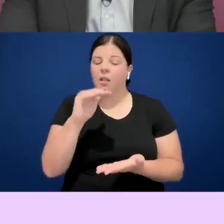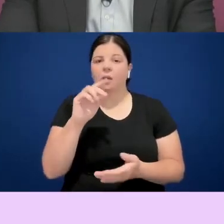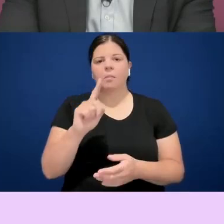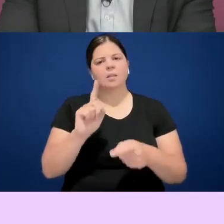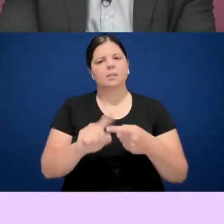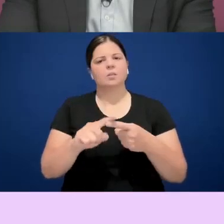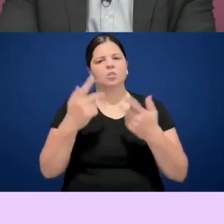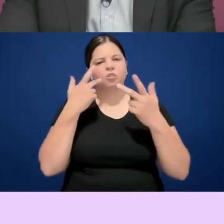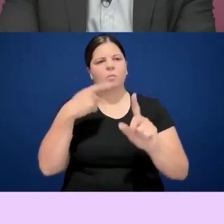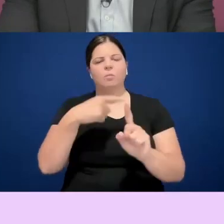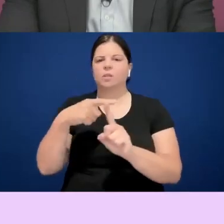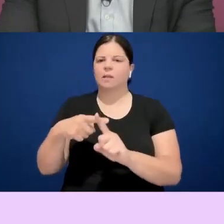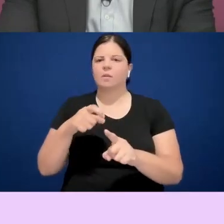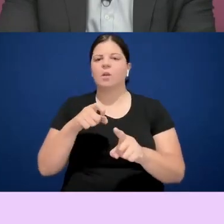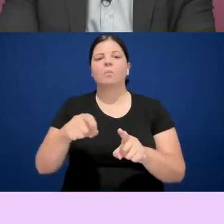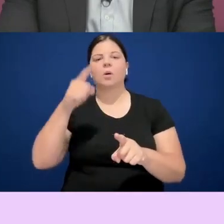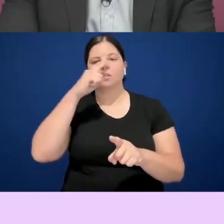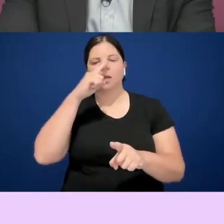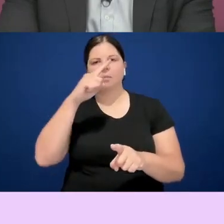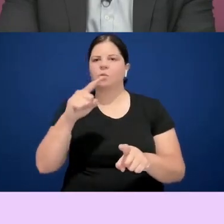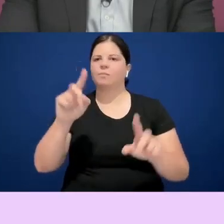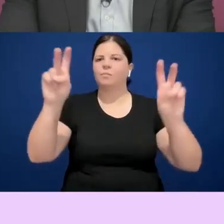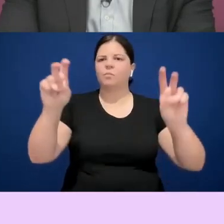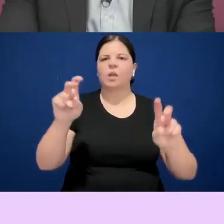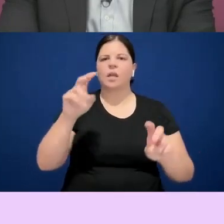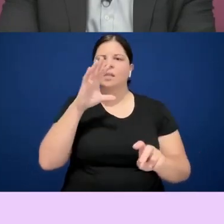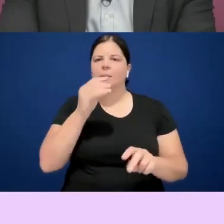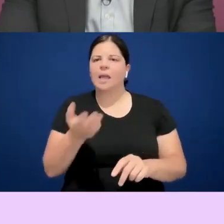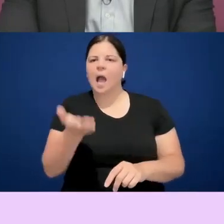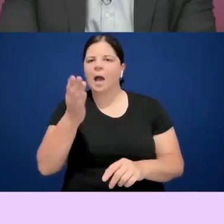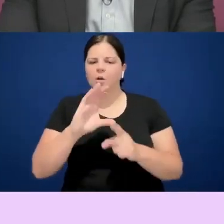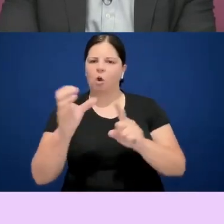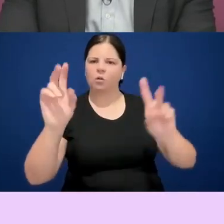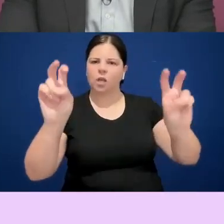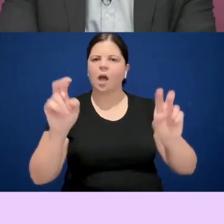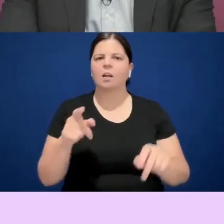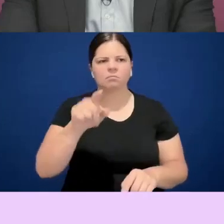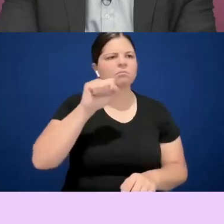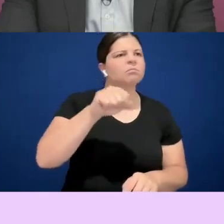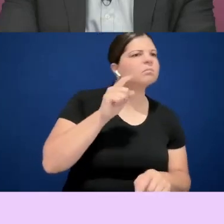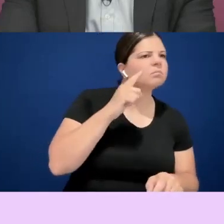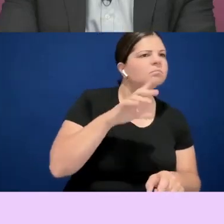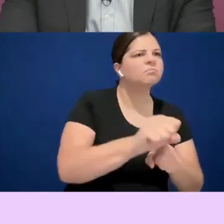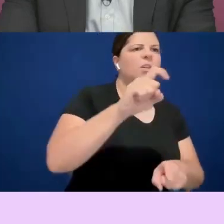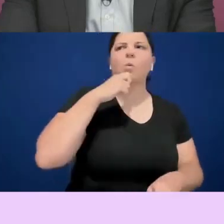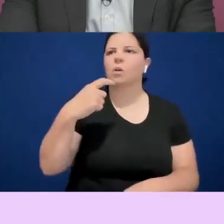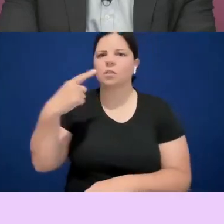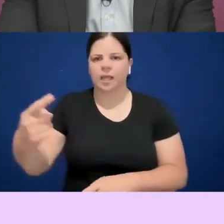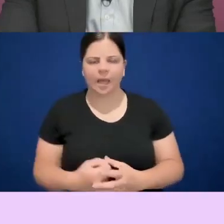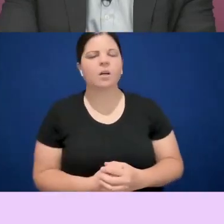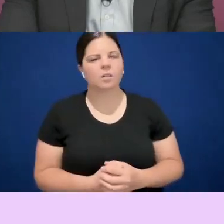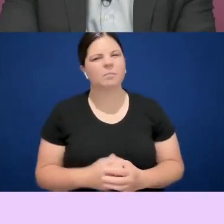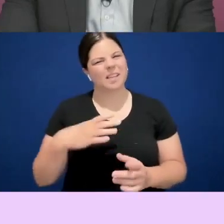points to a positive speak-up culture, but with some scope to improve. And one of those areas for the sector to focus on is